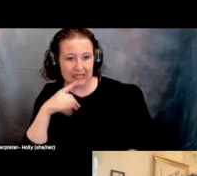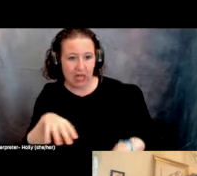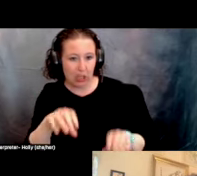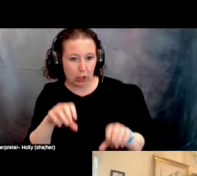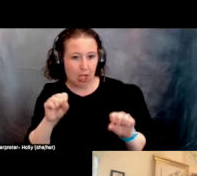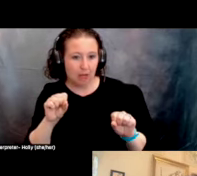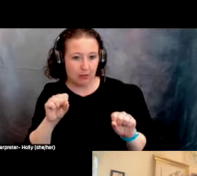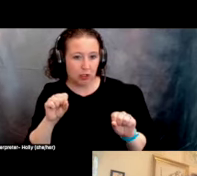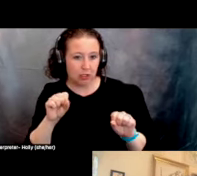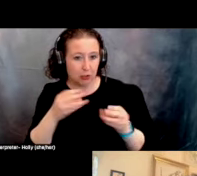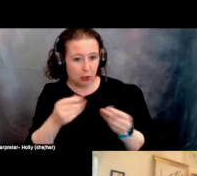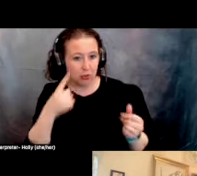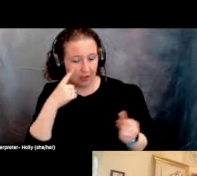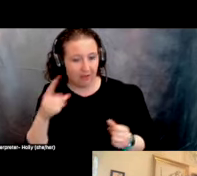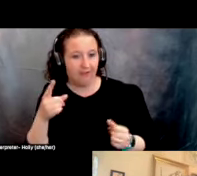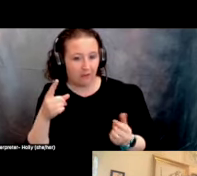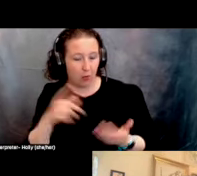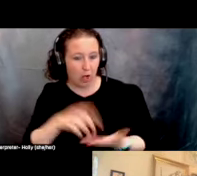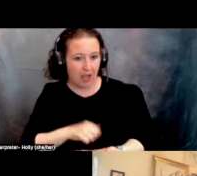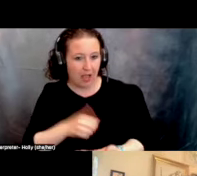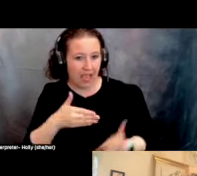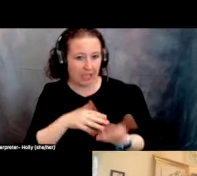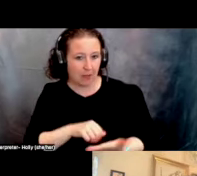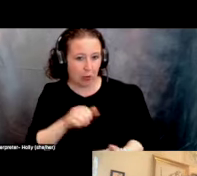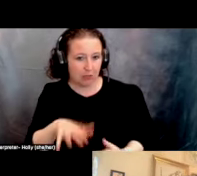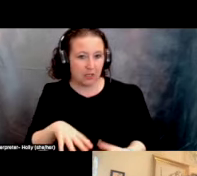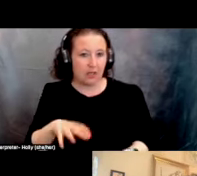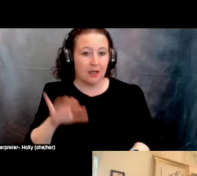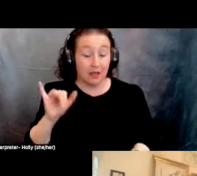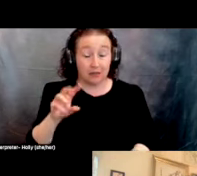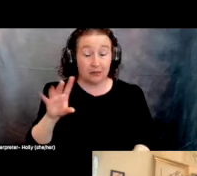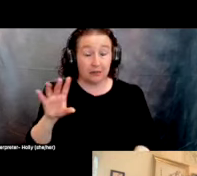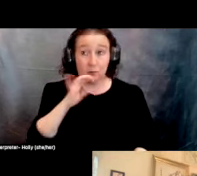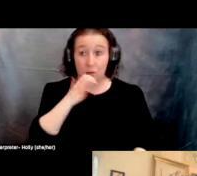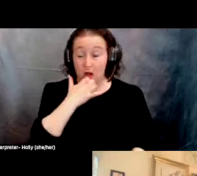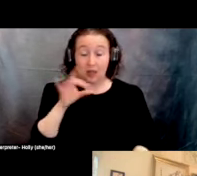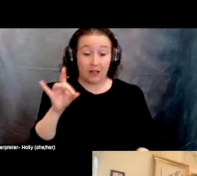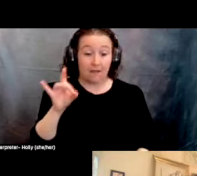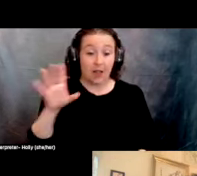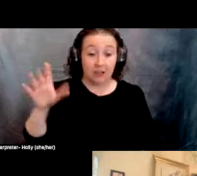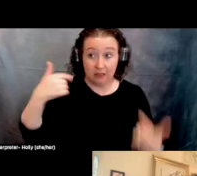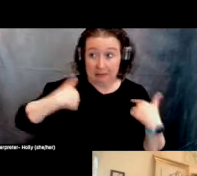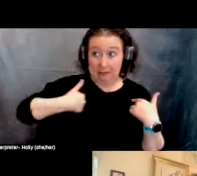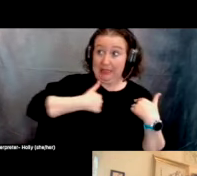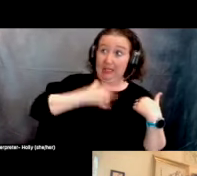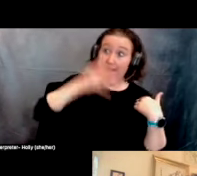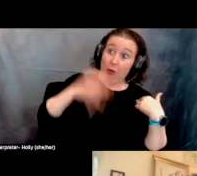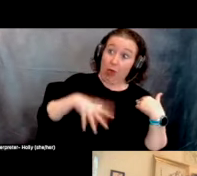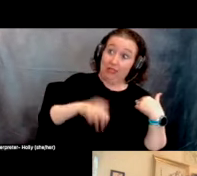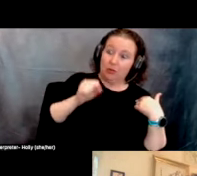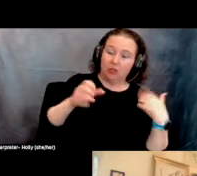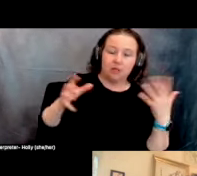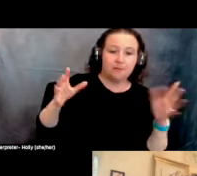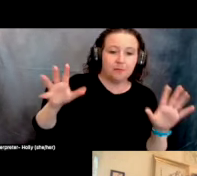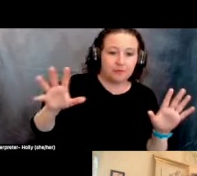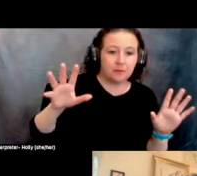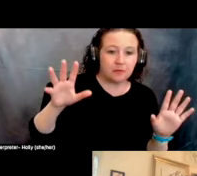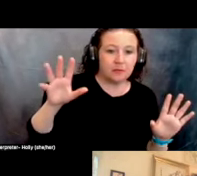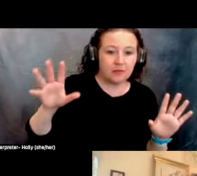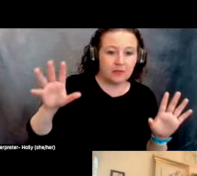very wrong, very violent, as coming from an adoptee right here. And it also alludes to some past course cases that tie